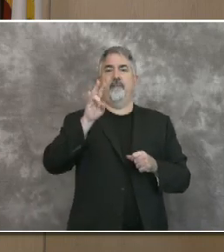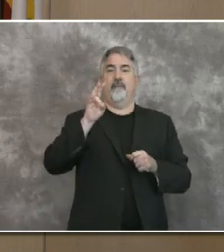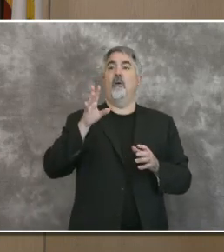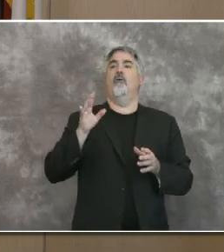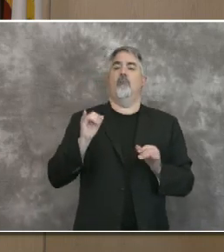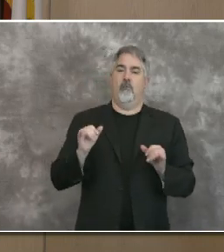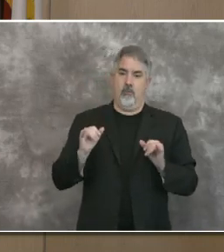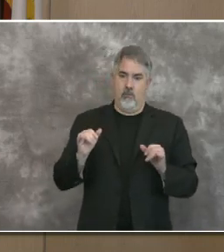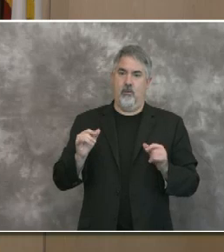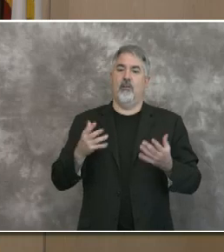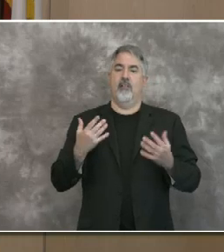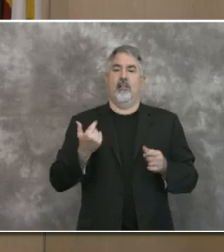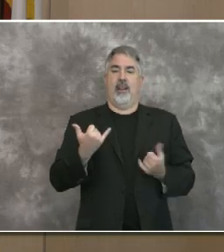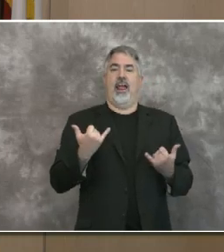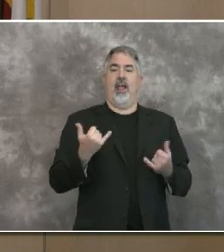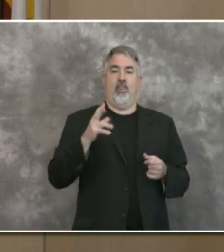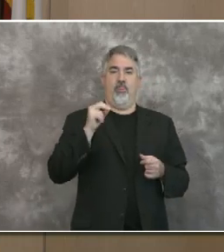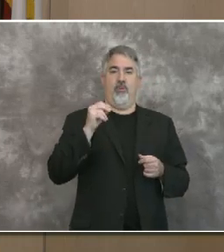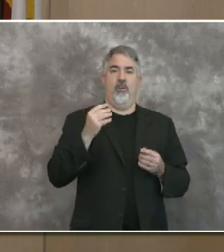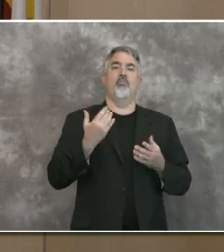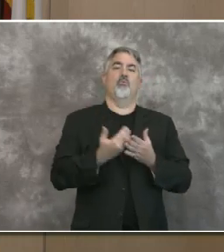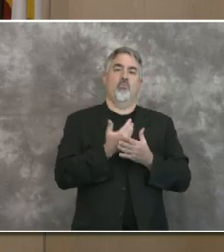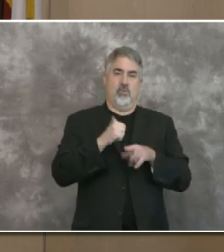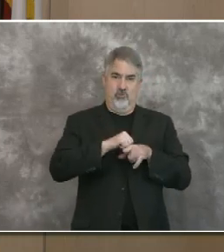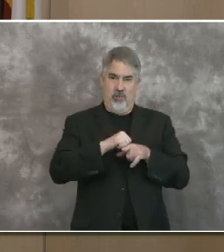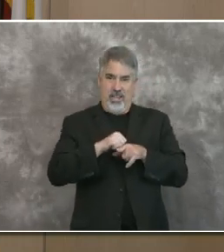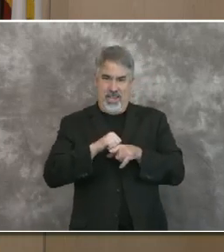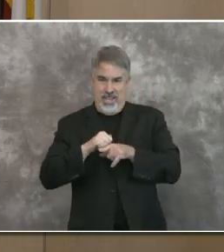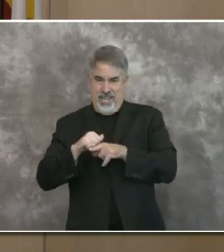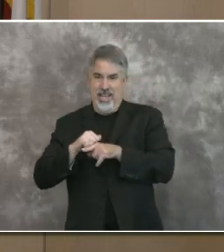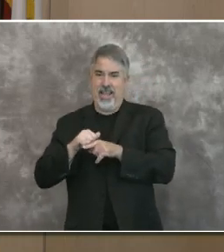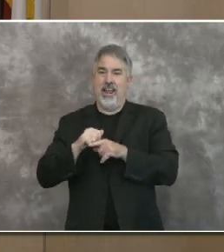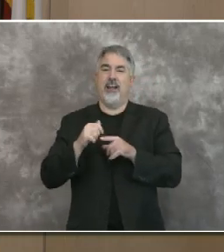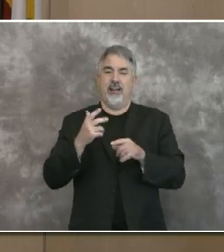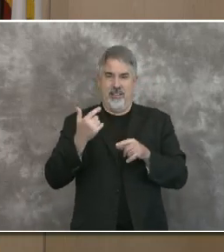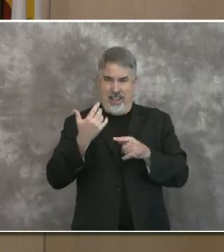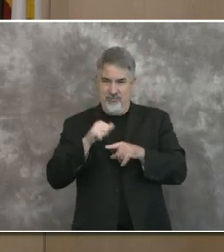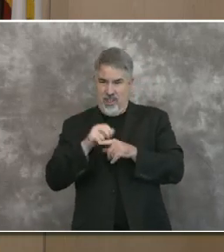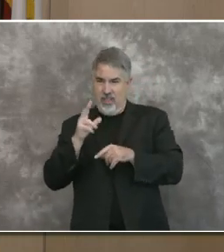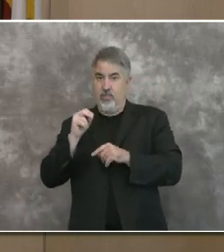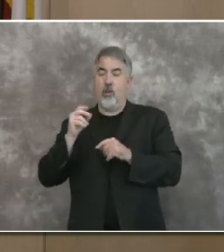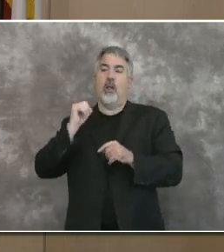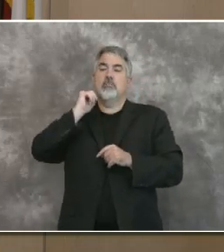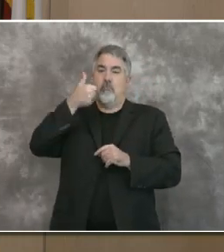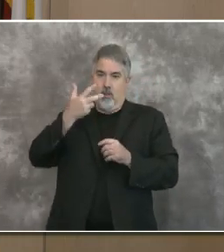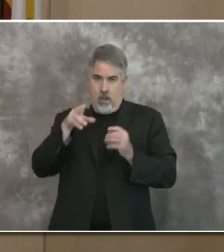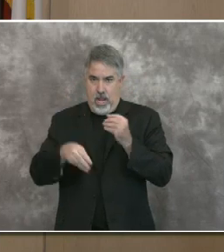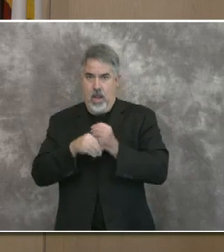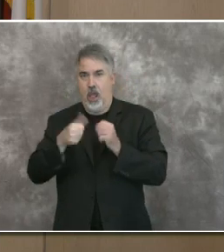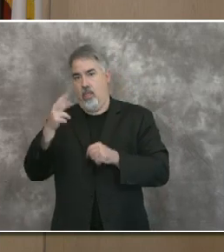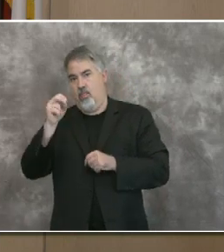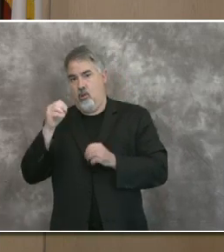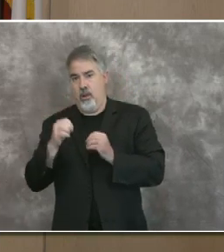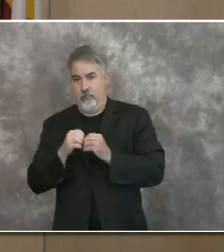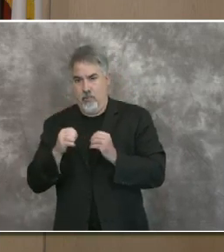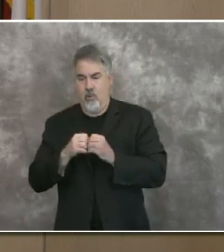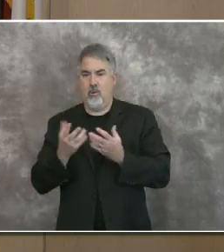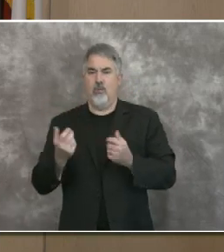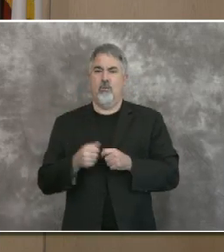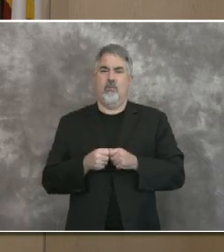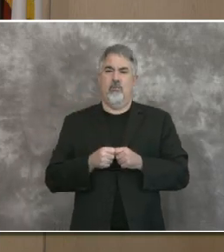trained today and 30 more that are being trained tomorrow. So our goal is to have